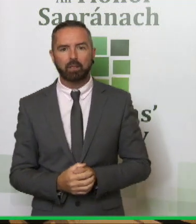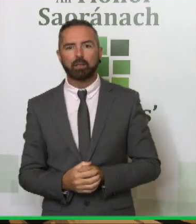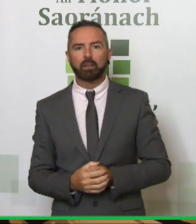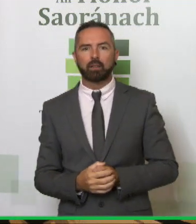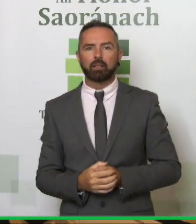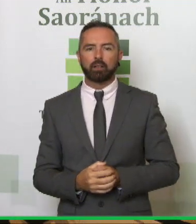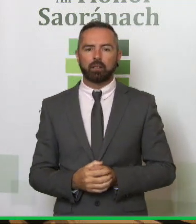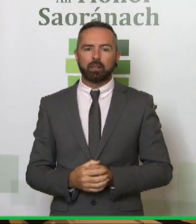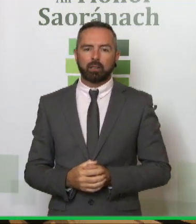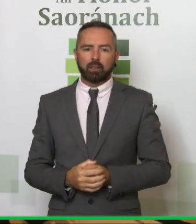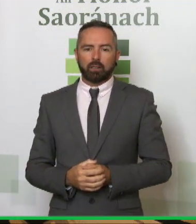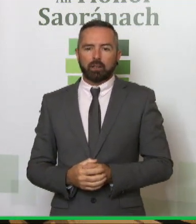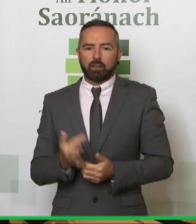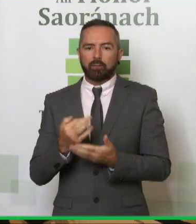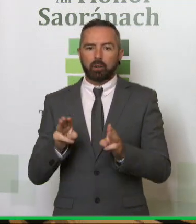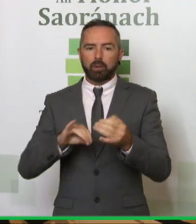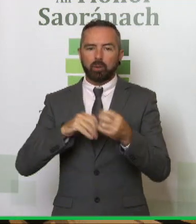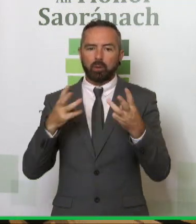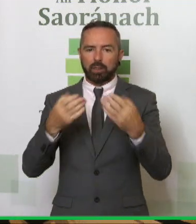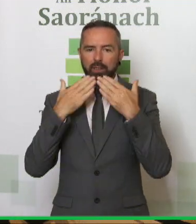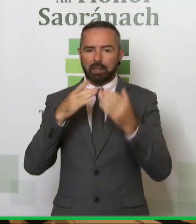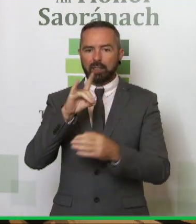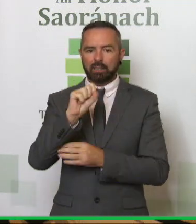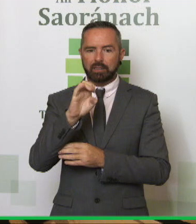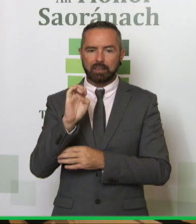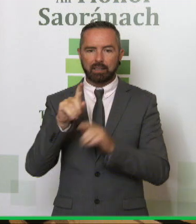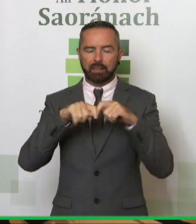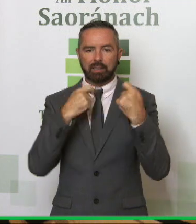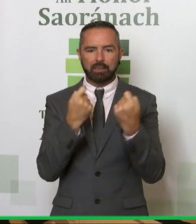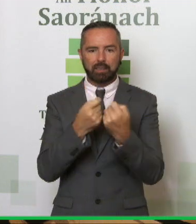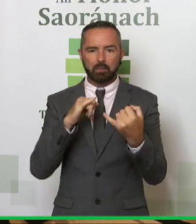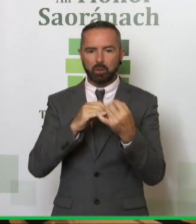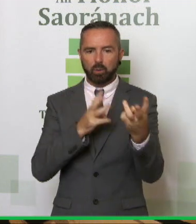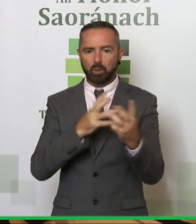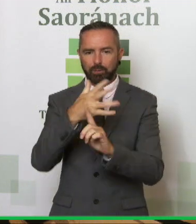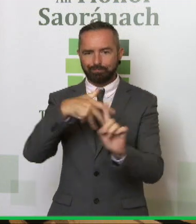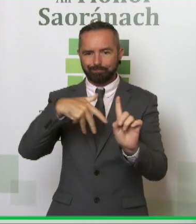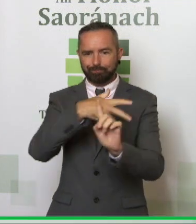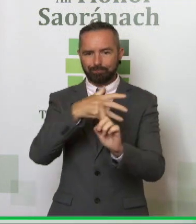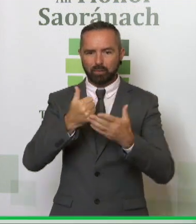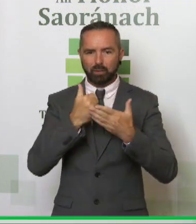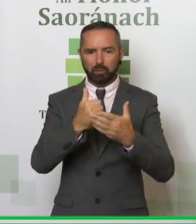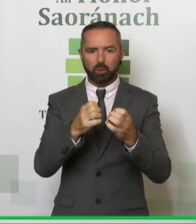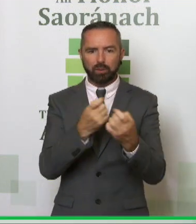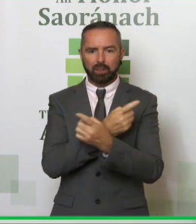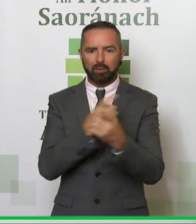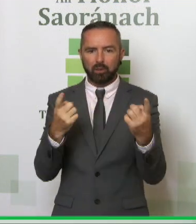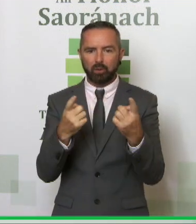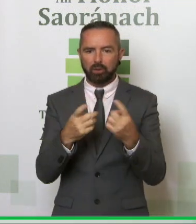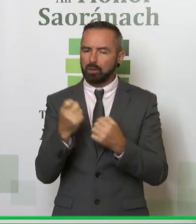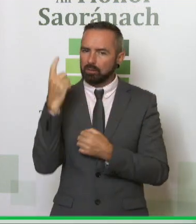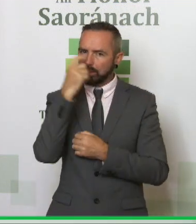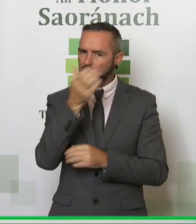if I can, again, just a few people together. Certainly the HSC team who have been working behind the scenes and supporting. It's during very